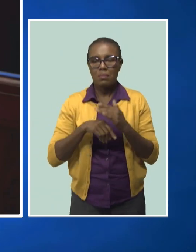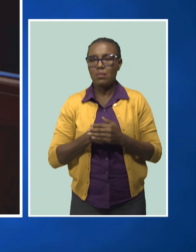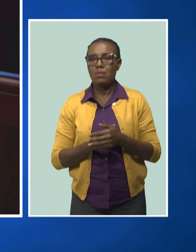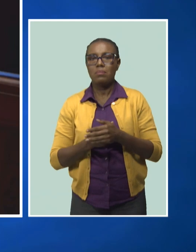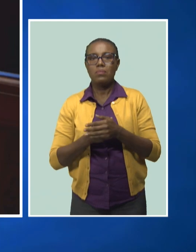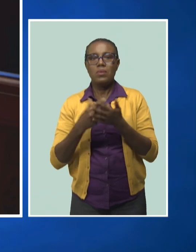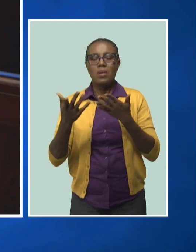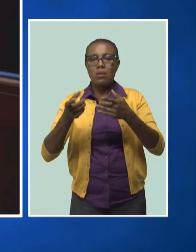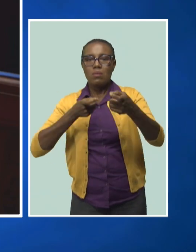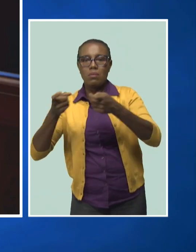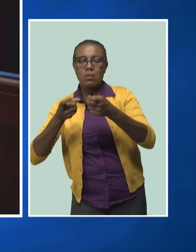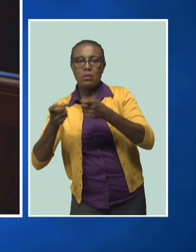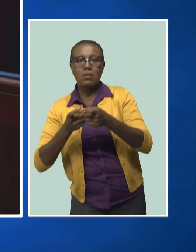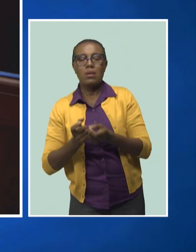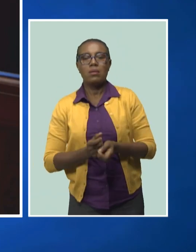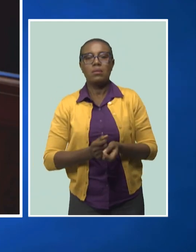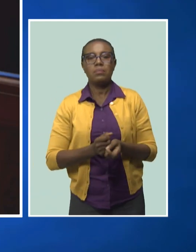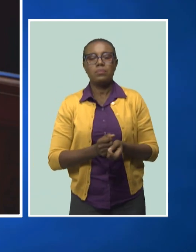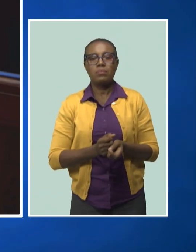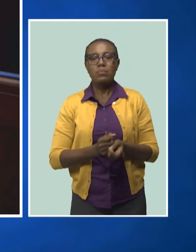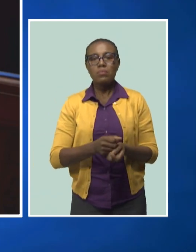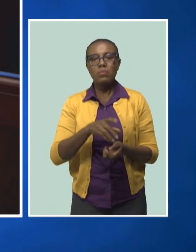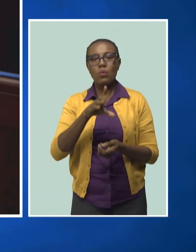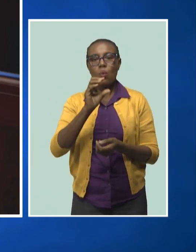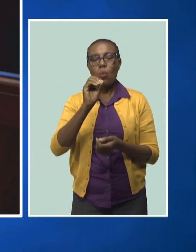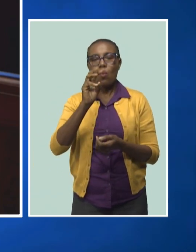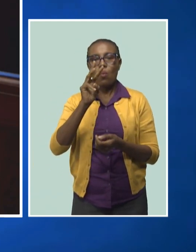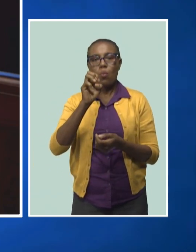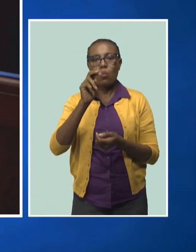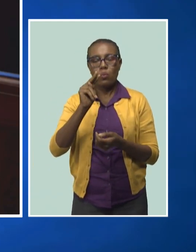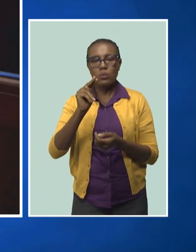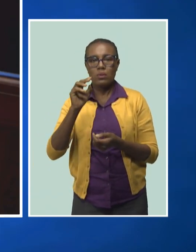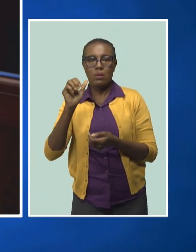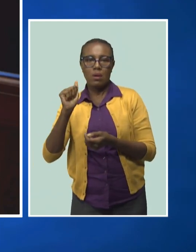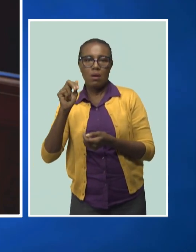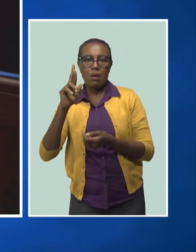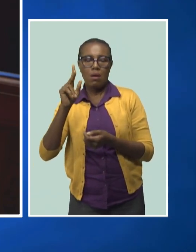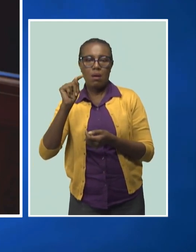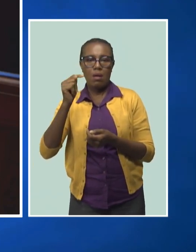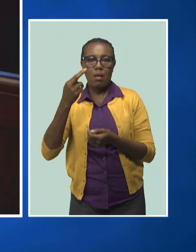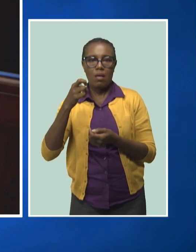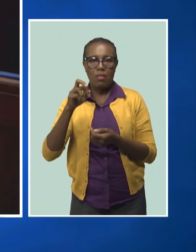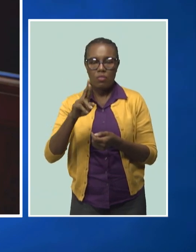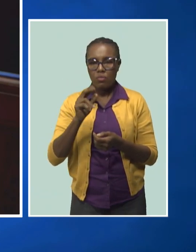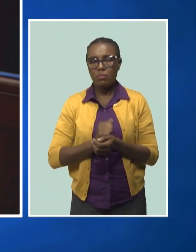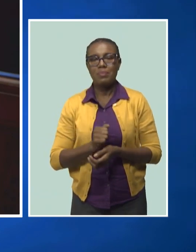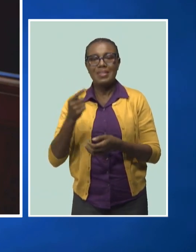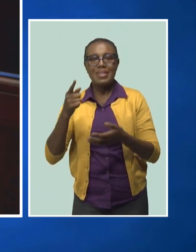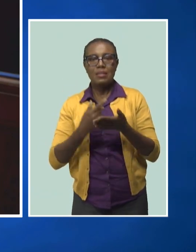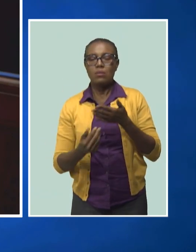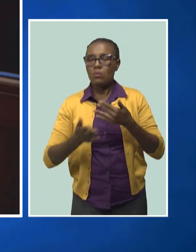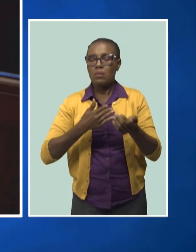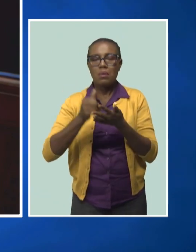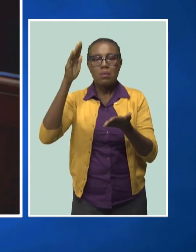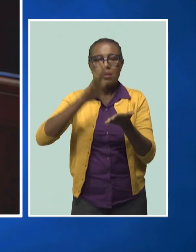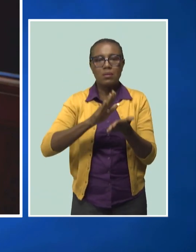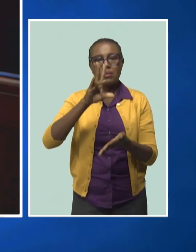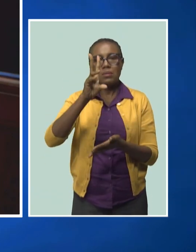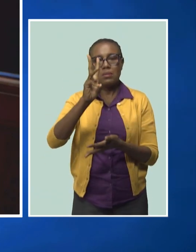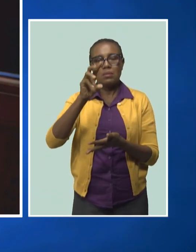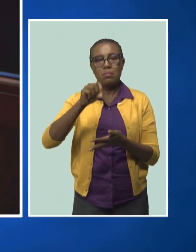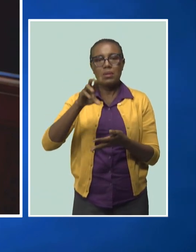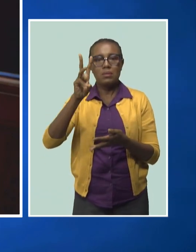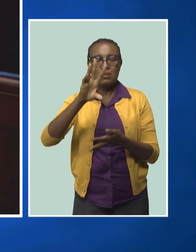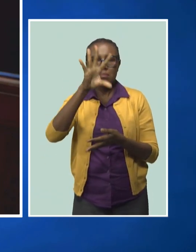Owen Arthur, when that quarter went, Mr. Speaker, to 6.7%. Mr. Speaker, in spite of all of the